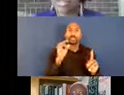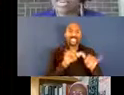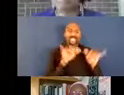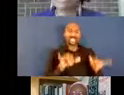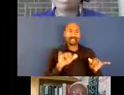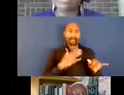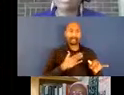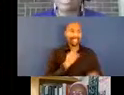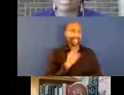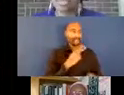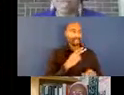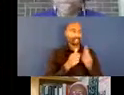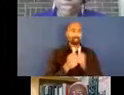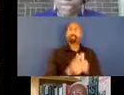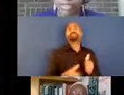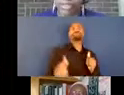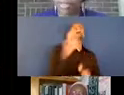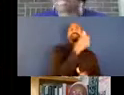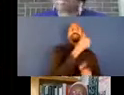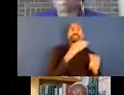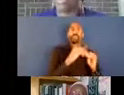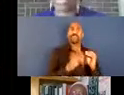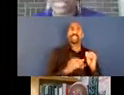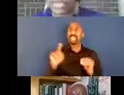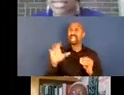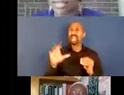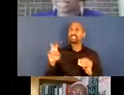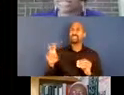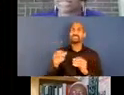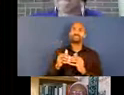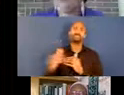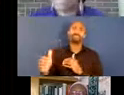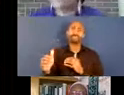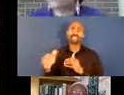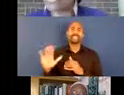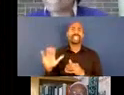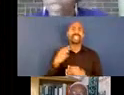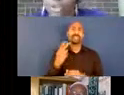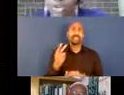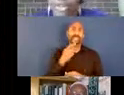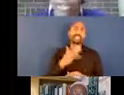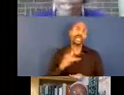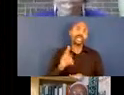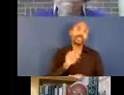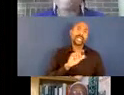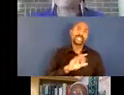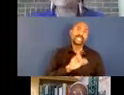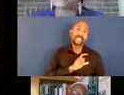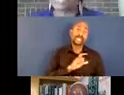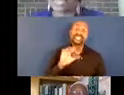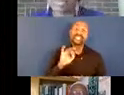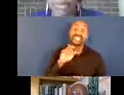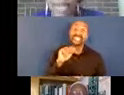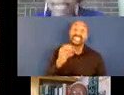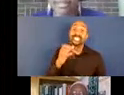Honduran Garifuna asylum-seeking refugees because of my US citizenship, my white university degree, my English